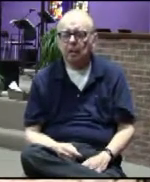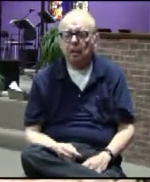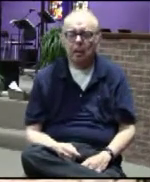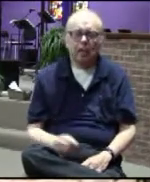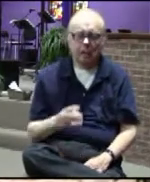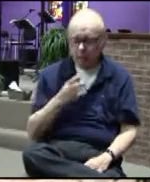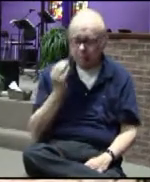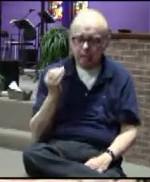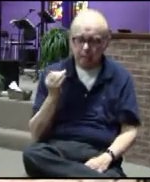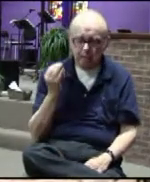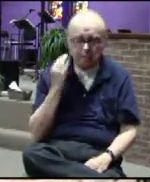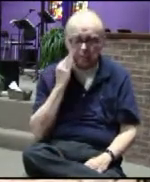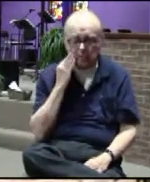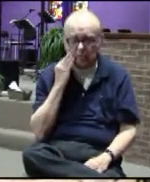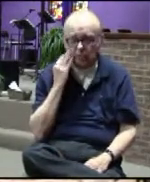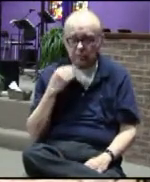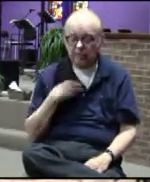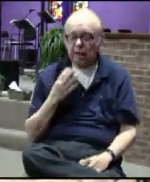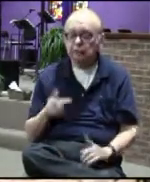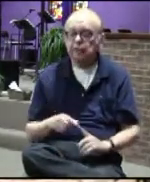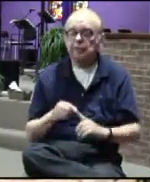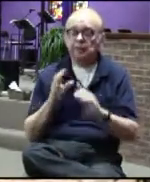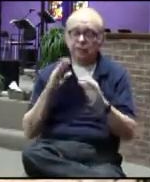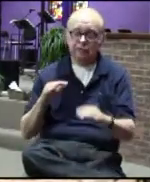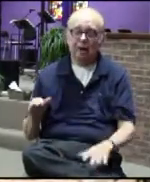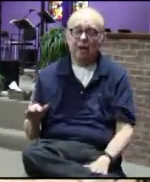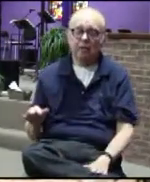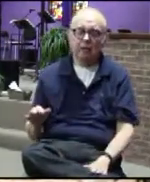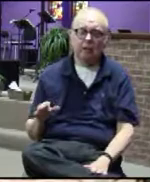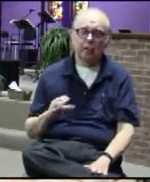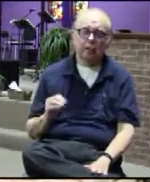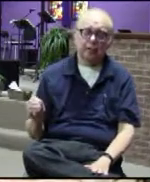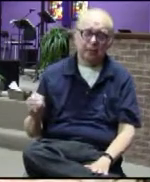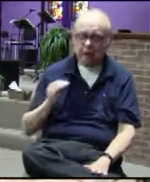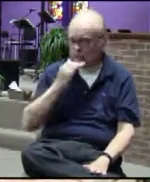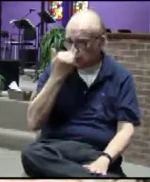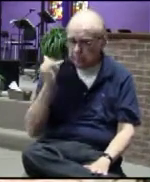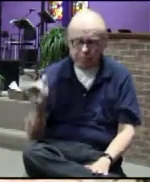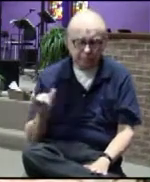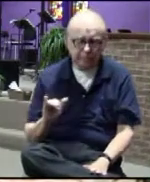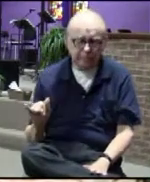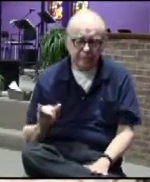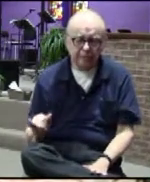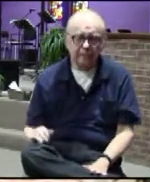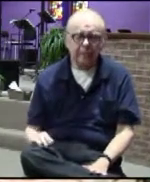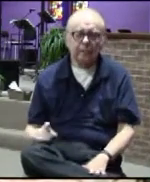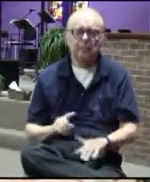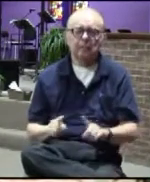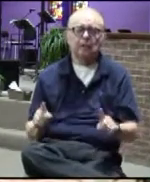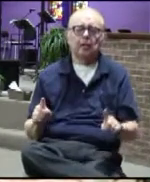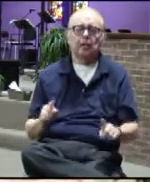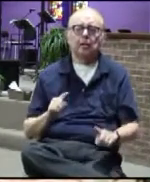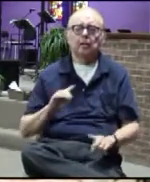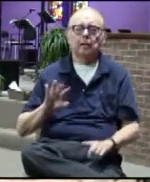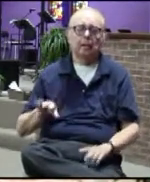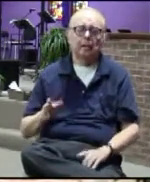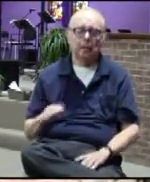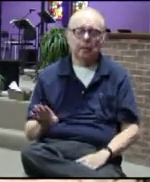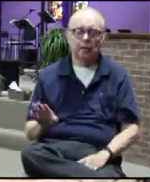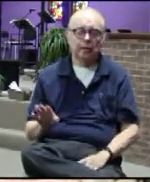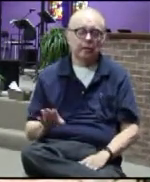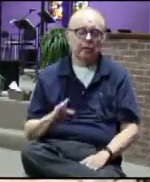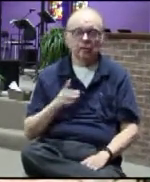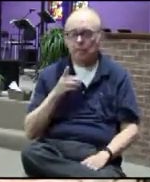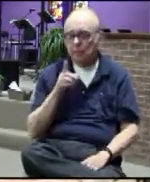Mary knew she had a special child. And so did Joseph. But never in their wildest